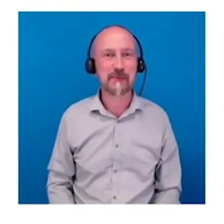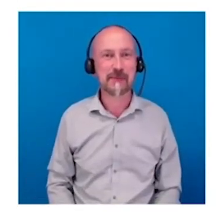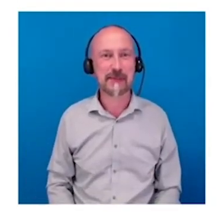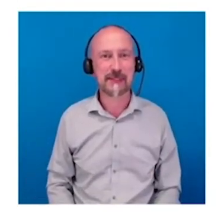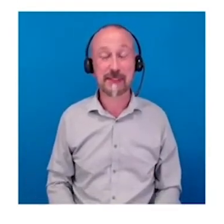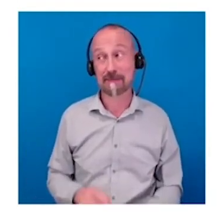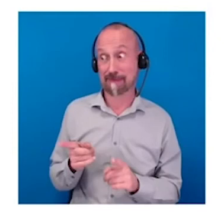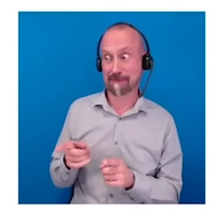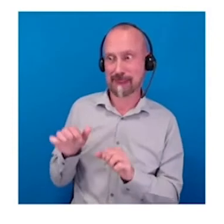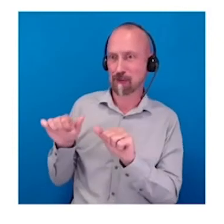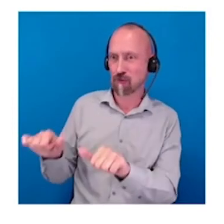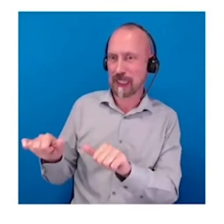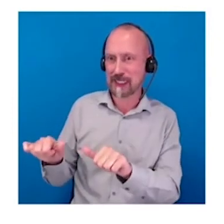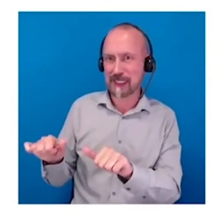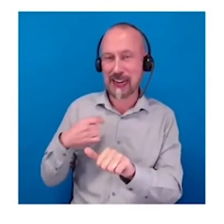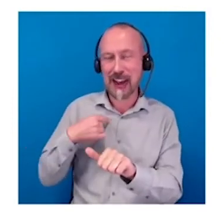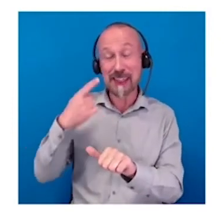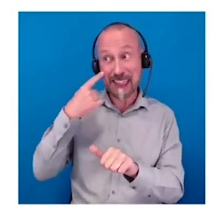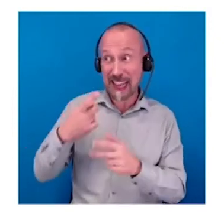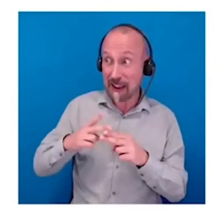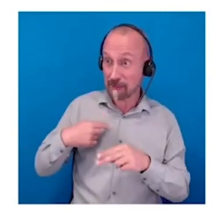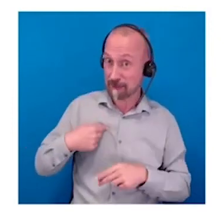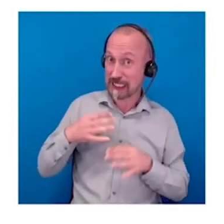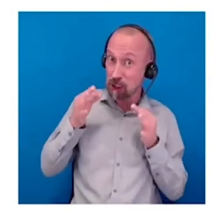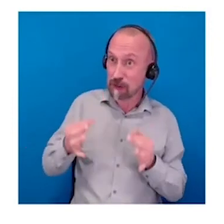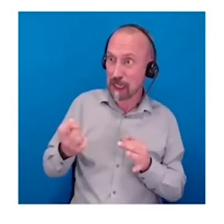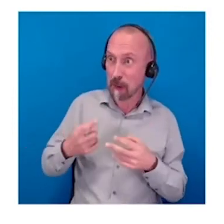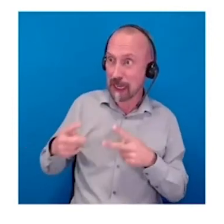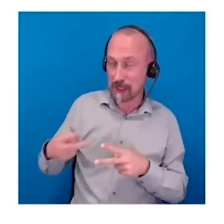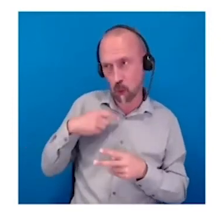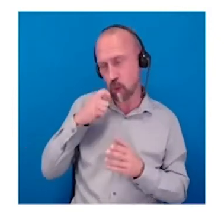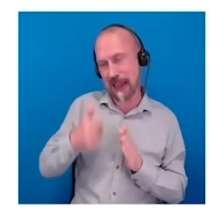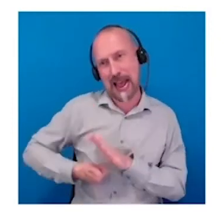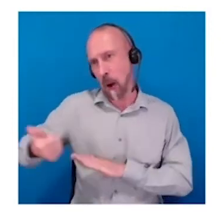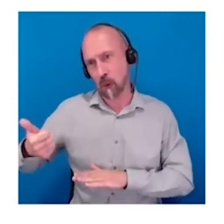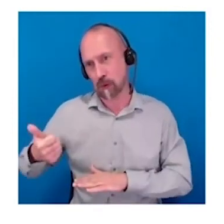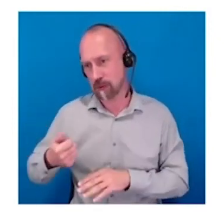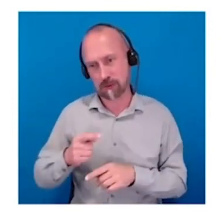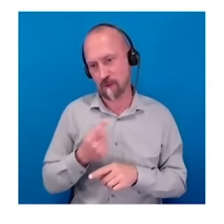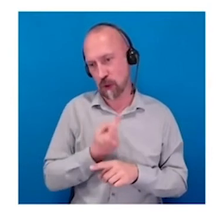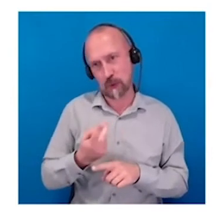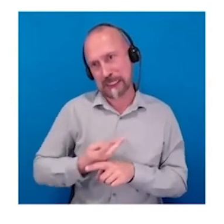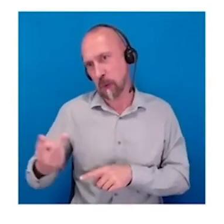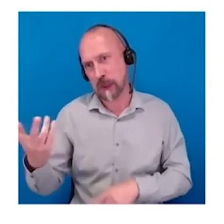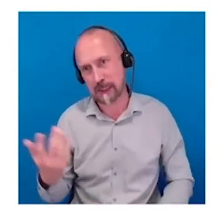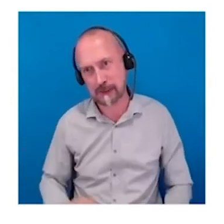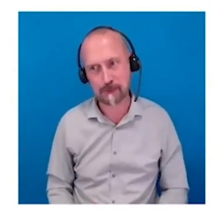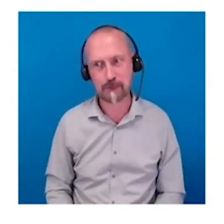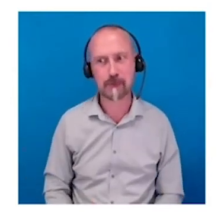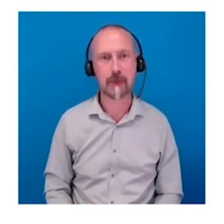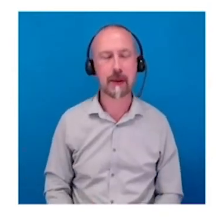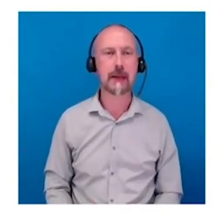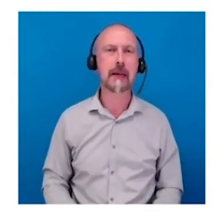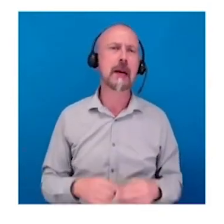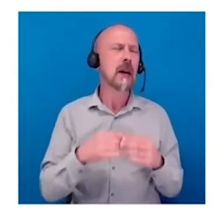think I'll be voted out in week 2. One of those. It's good. Well, I certainly. I mean, you've brought to life the complexity of it as well. Of course,